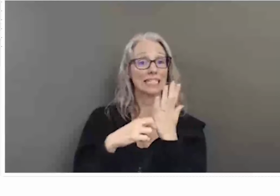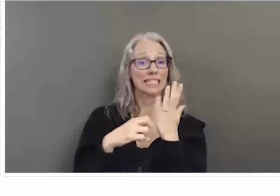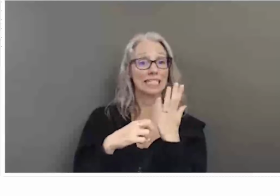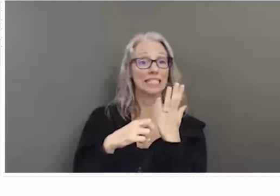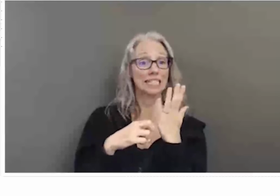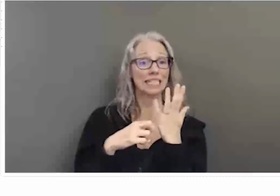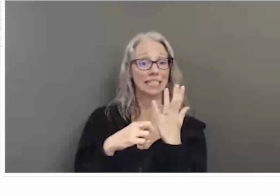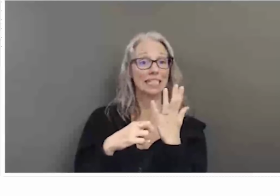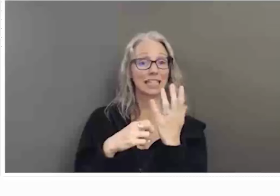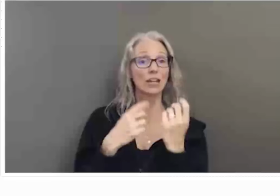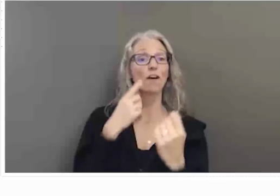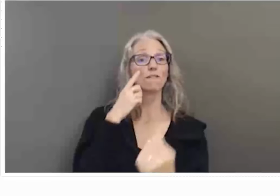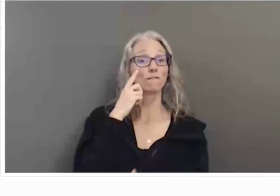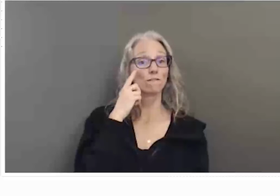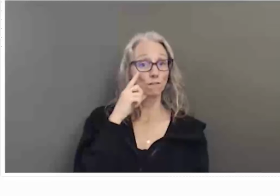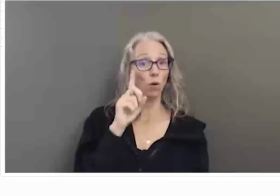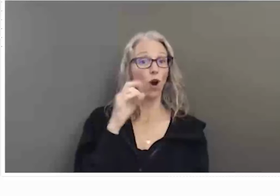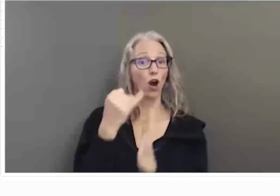a nice